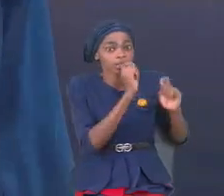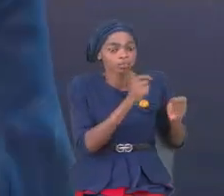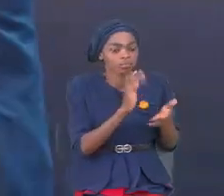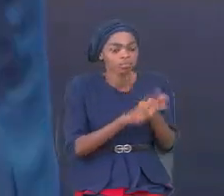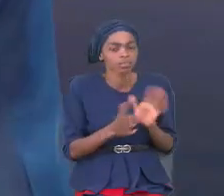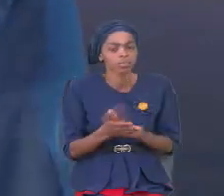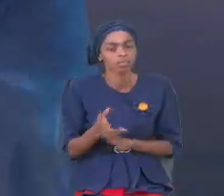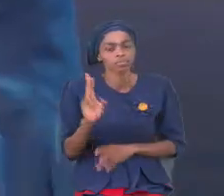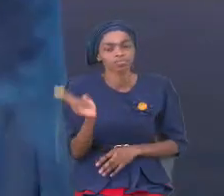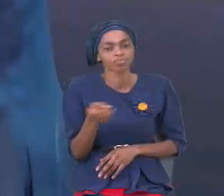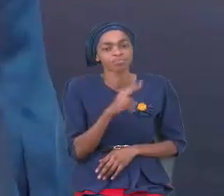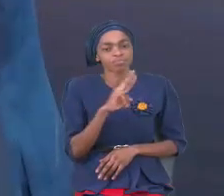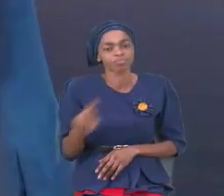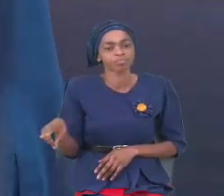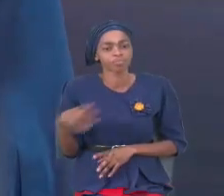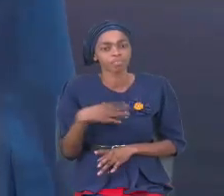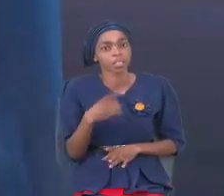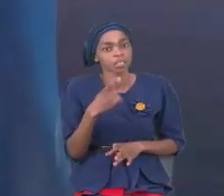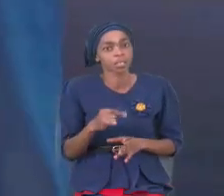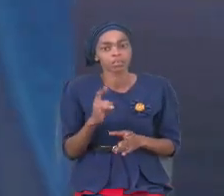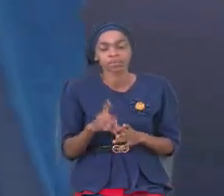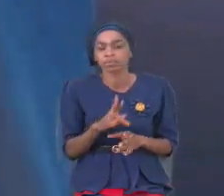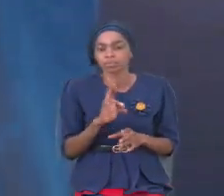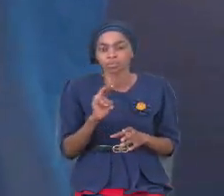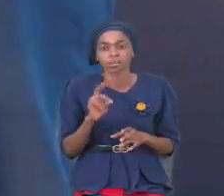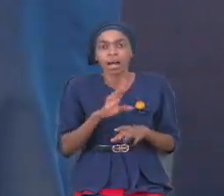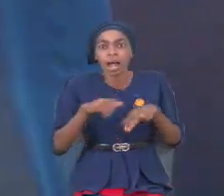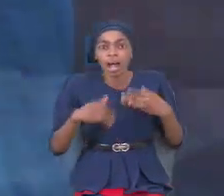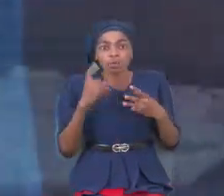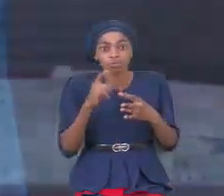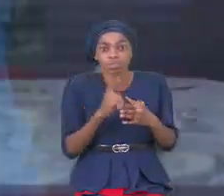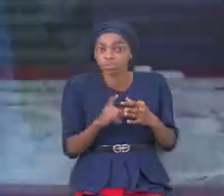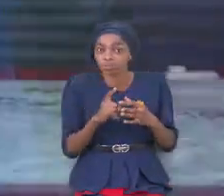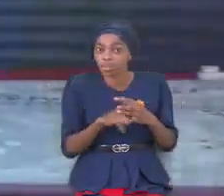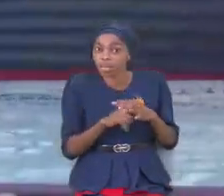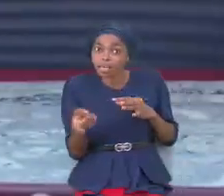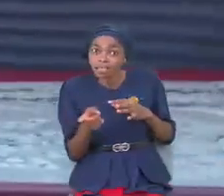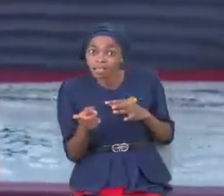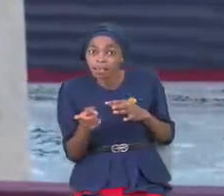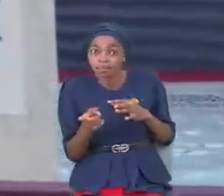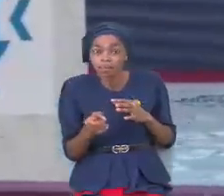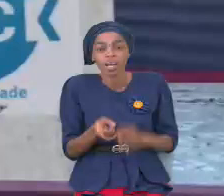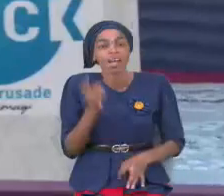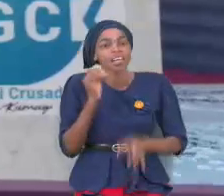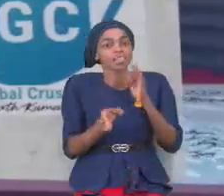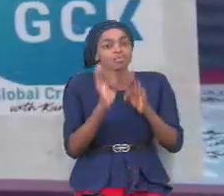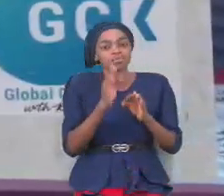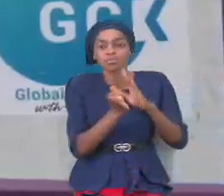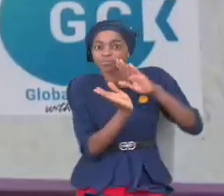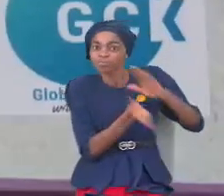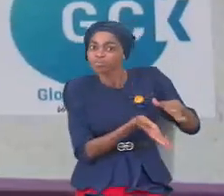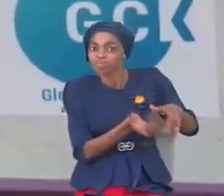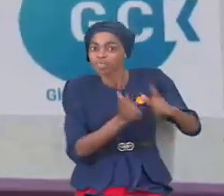we escape if we neglect so great salvation? The great salvation the Lord has given you. Are